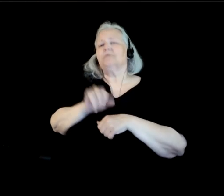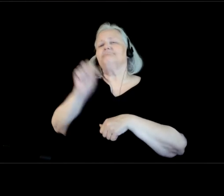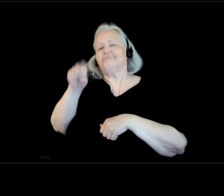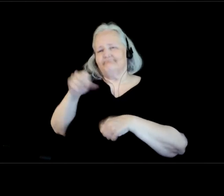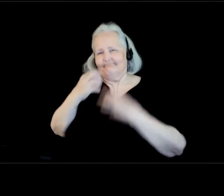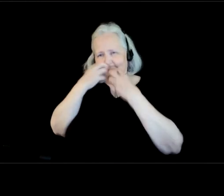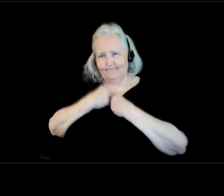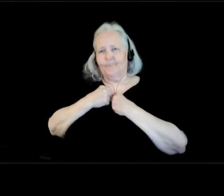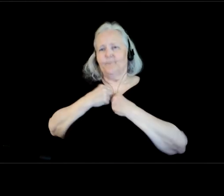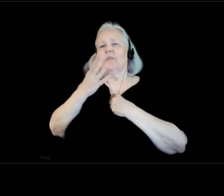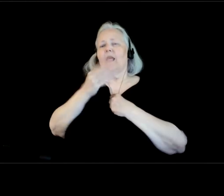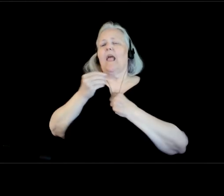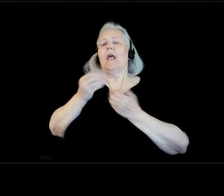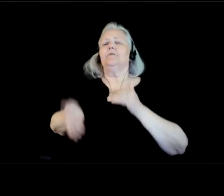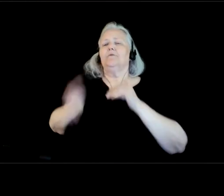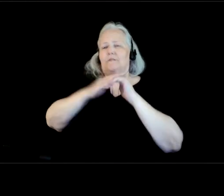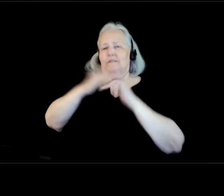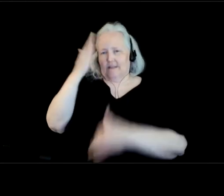this advances knowledge.